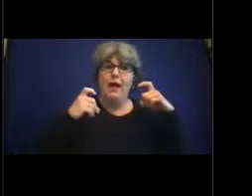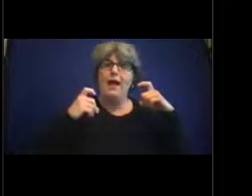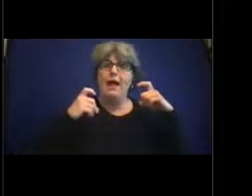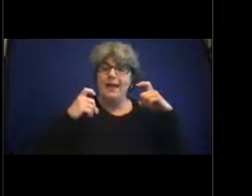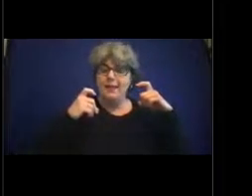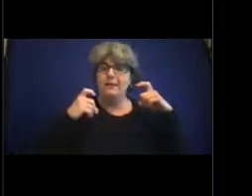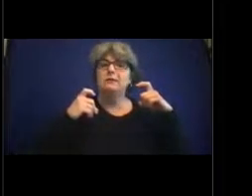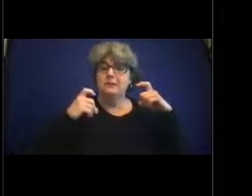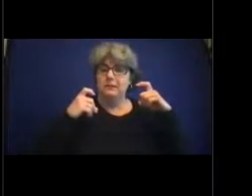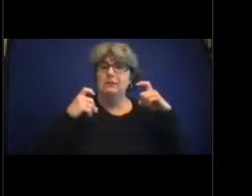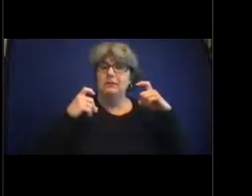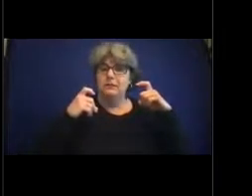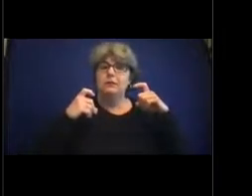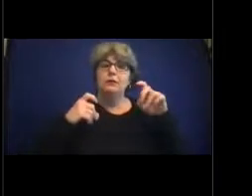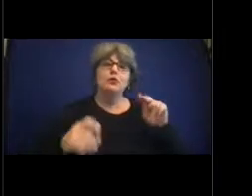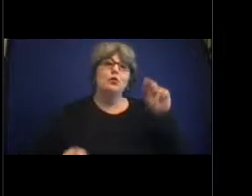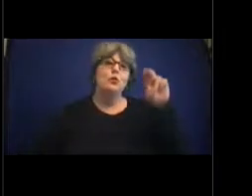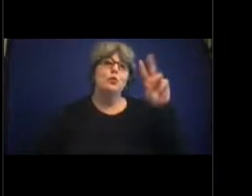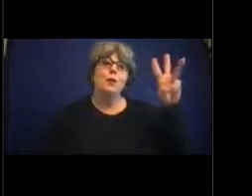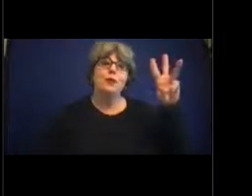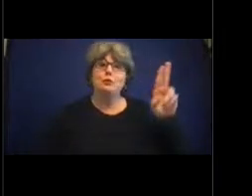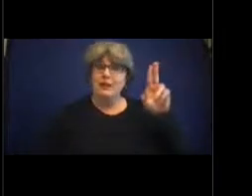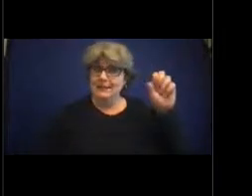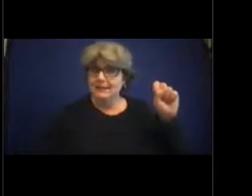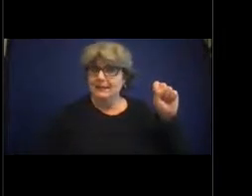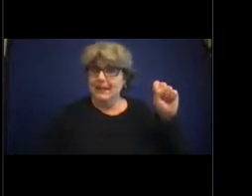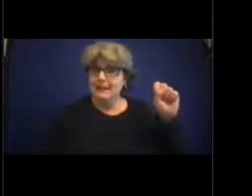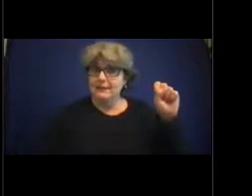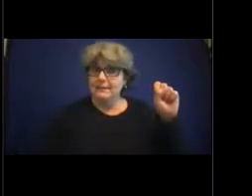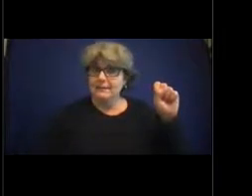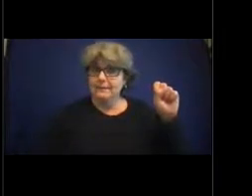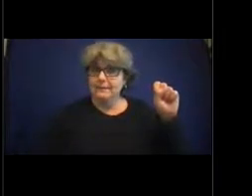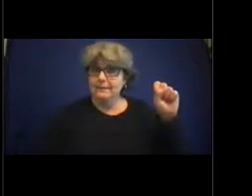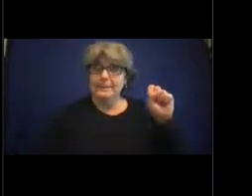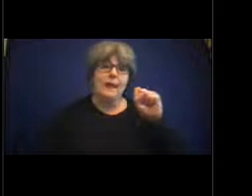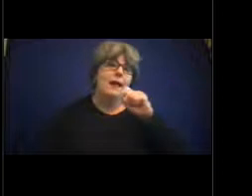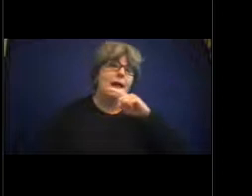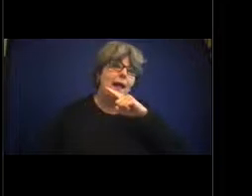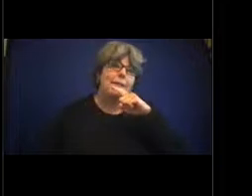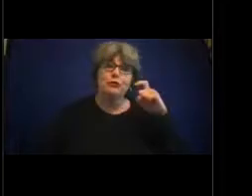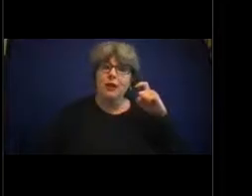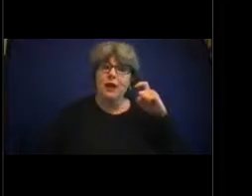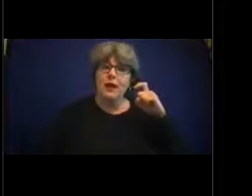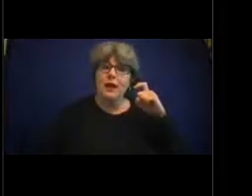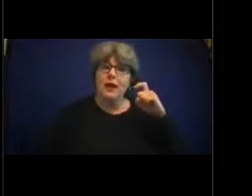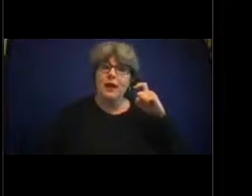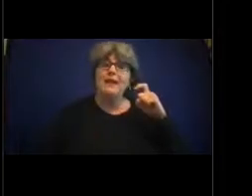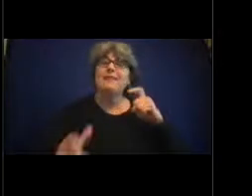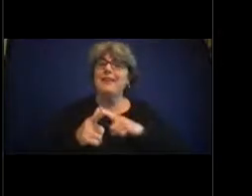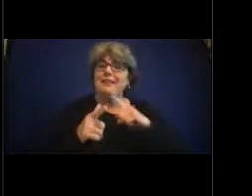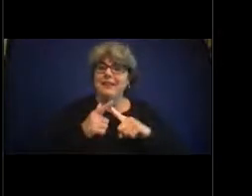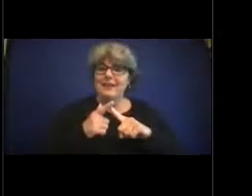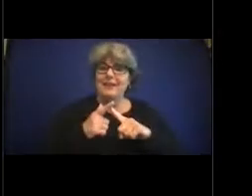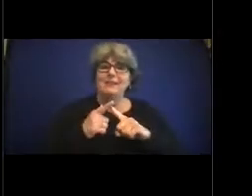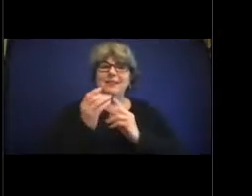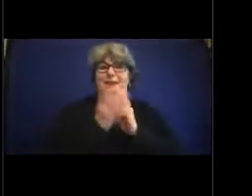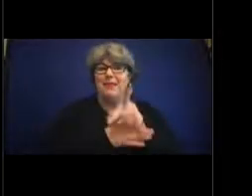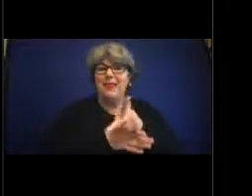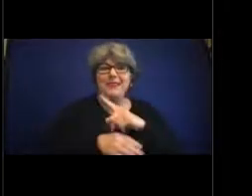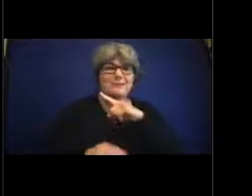drought across the Northwest United States, and that drought led the plants to dry and wilt.